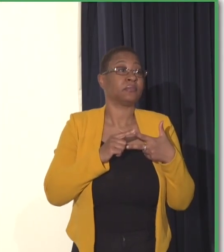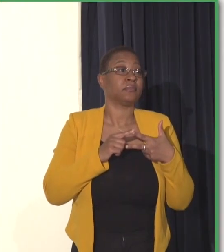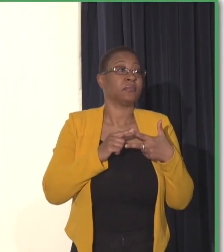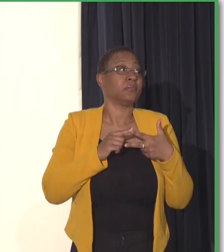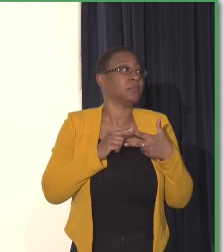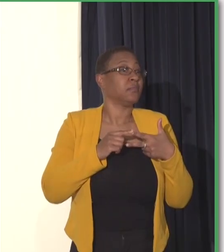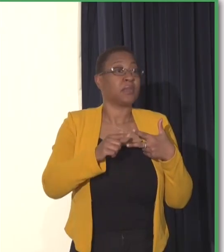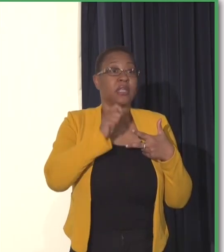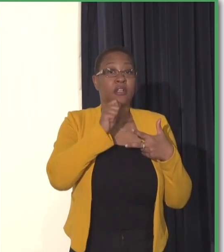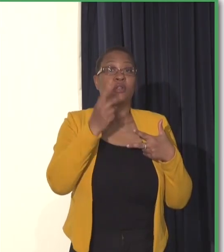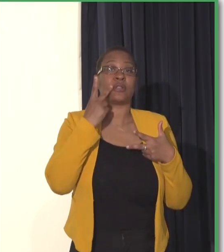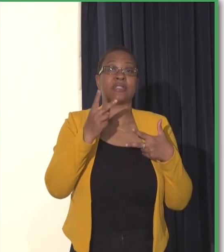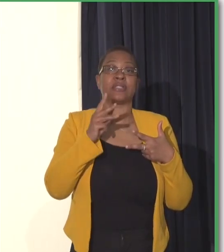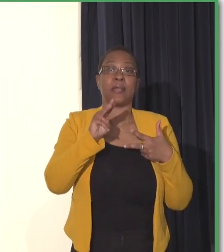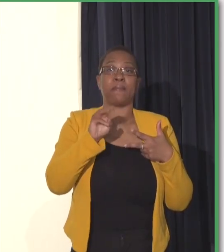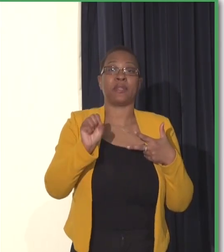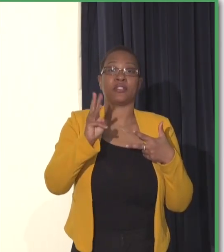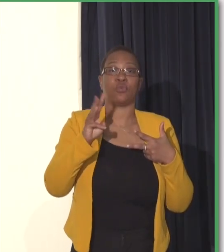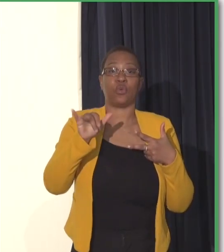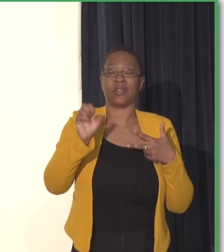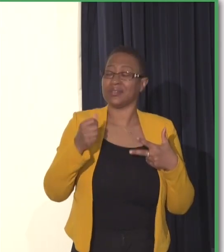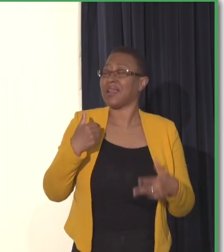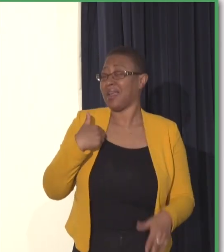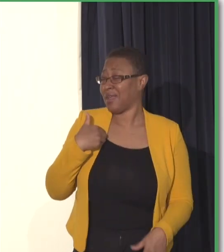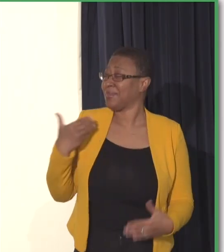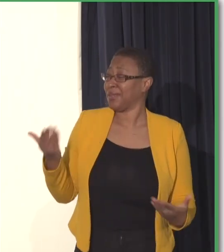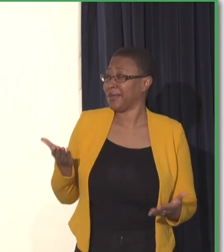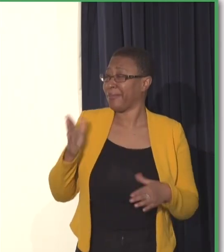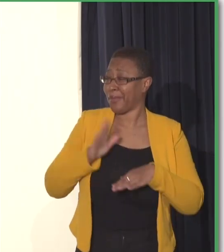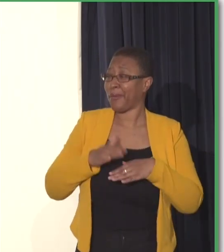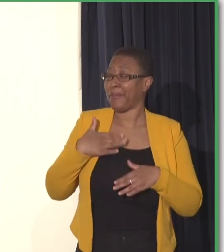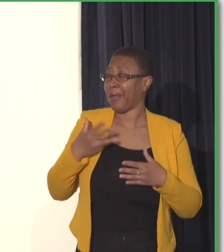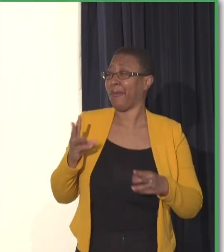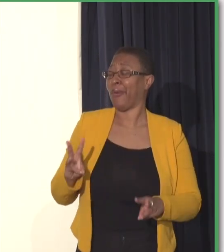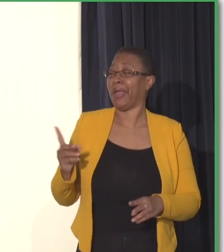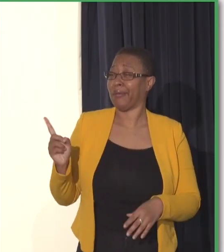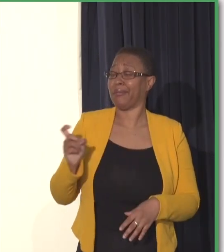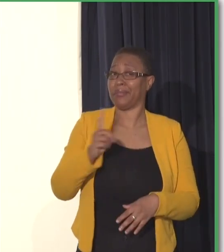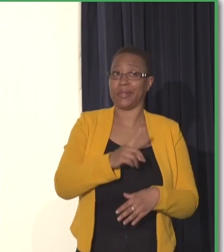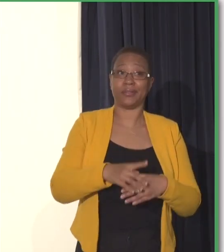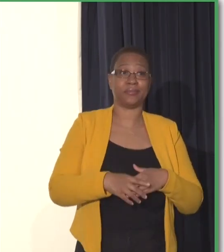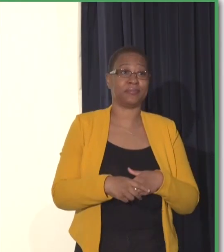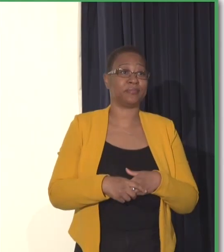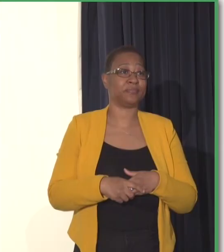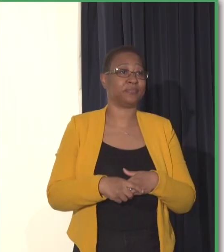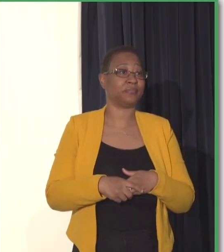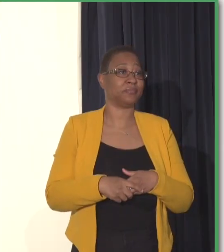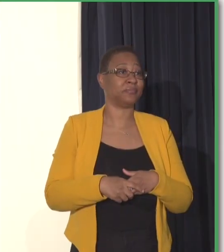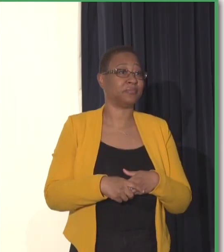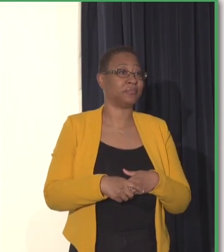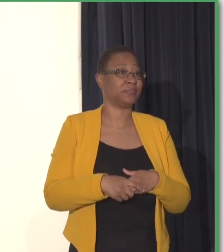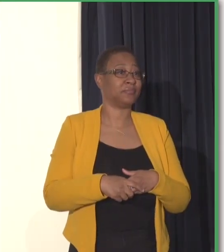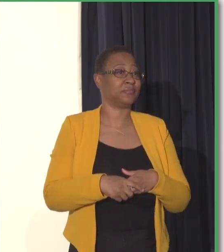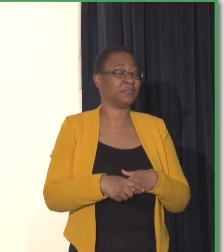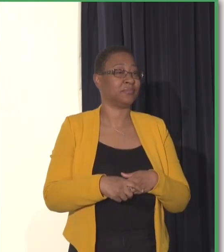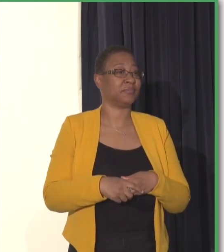I don't see Ms. Williams. Oh, I'm sorry. Okay. Thank you.